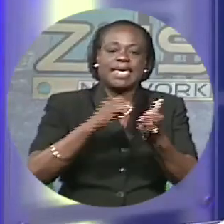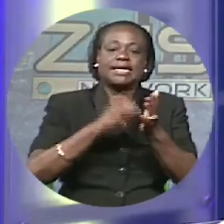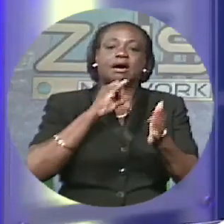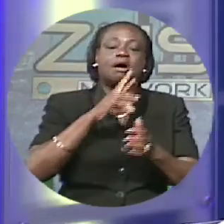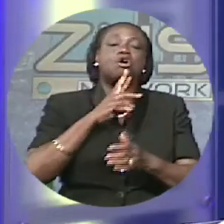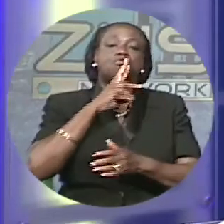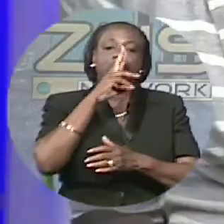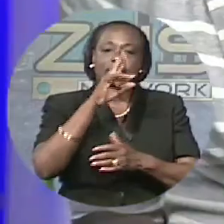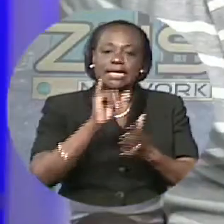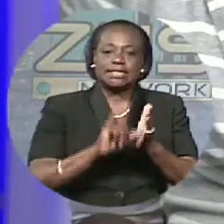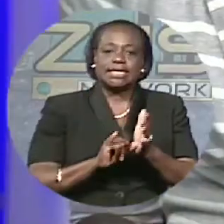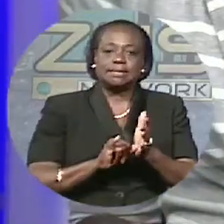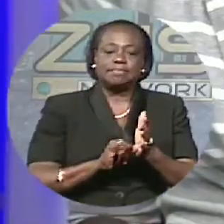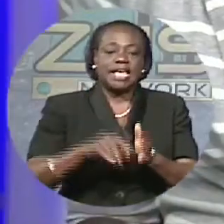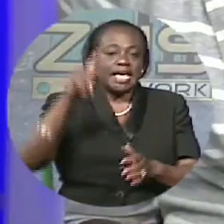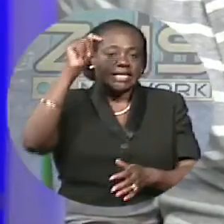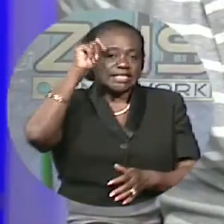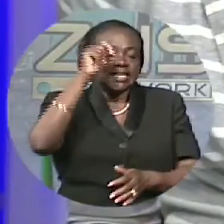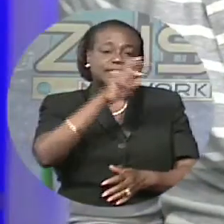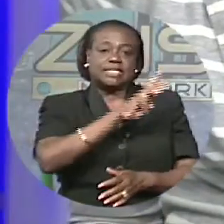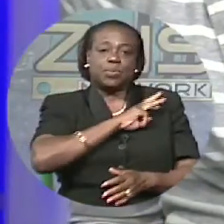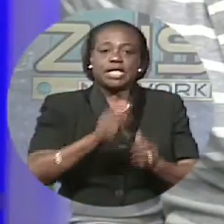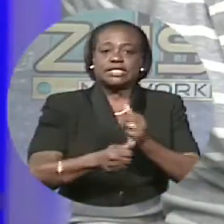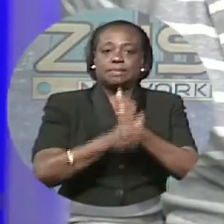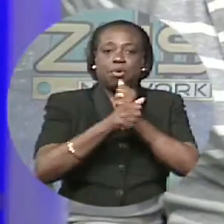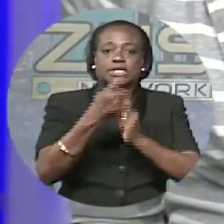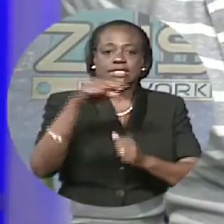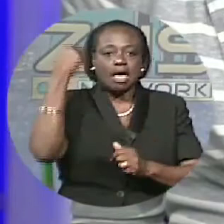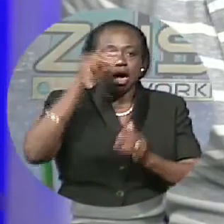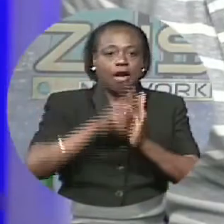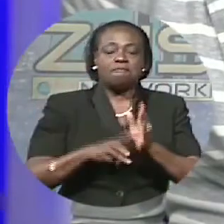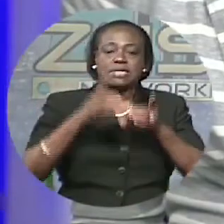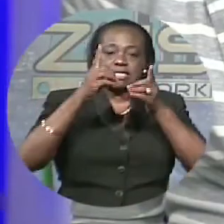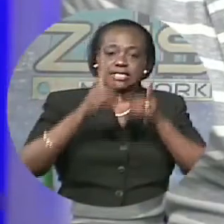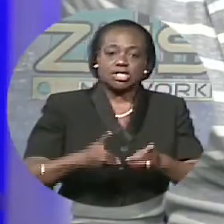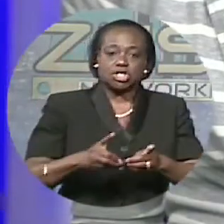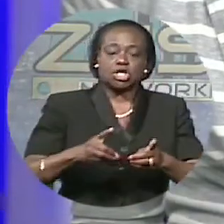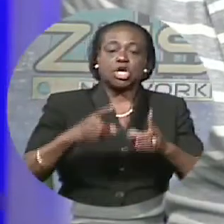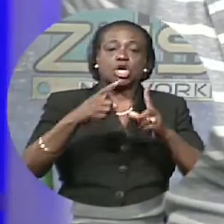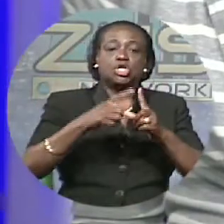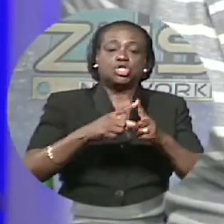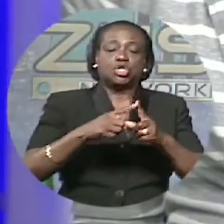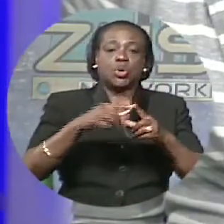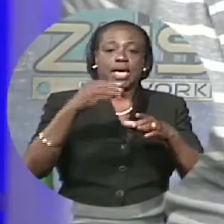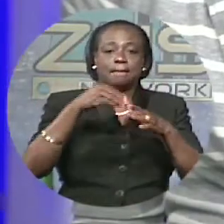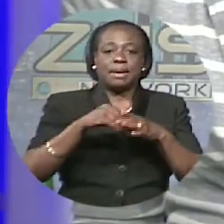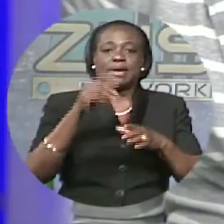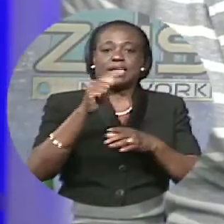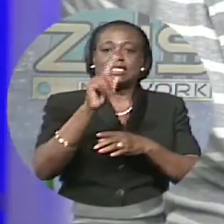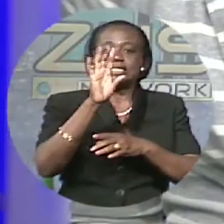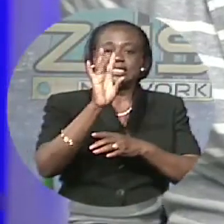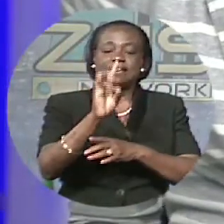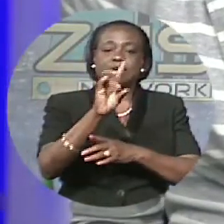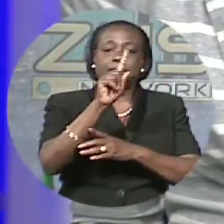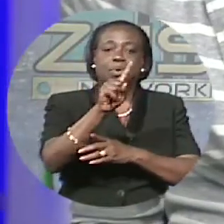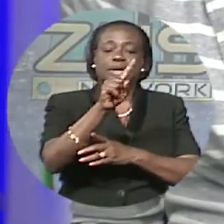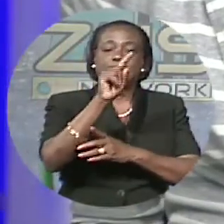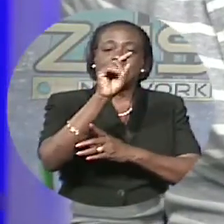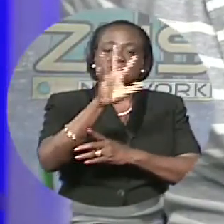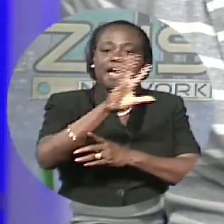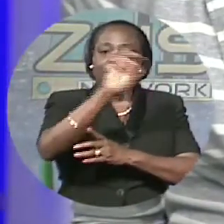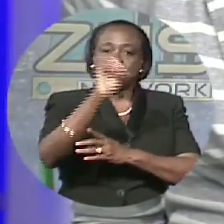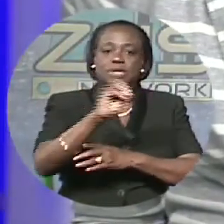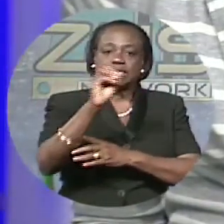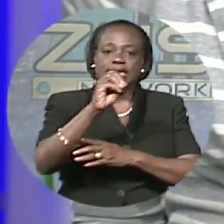Former Attorney General Tennyson Wells supports the government's decision to implement a 7.5% value-added tax come next